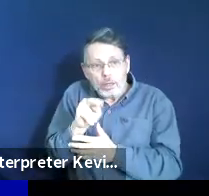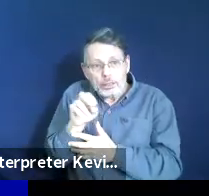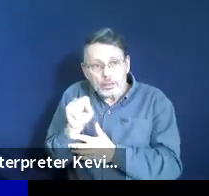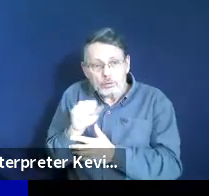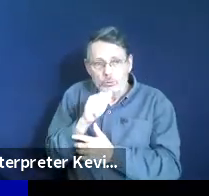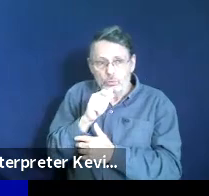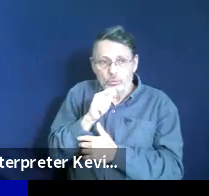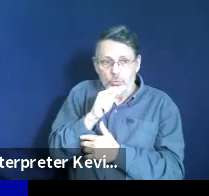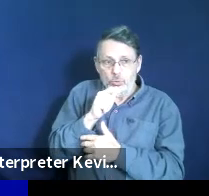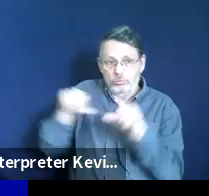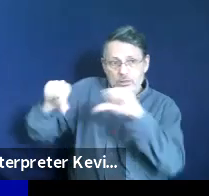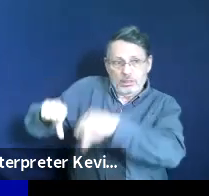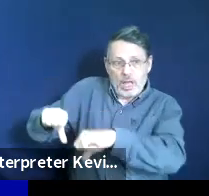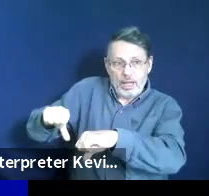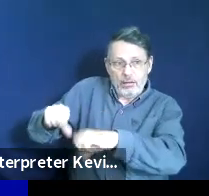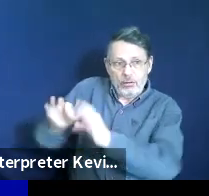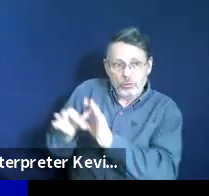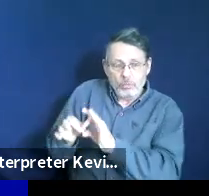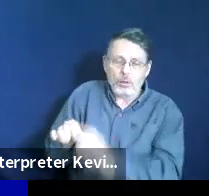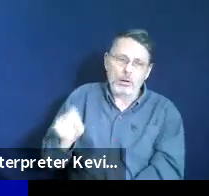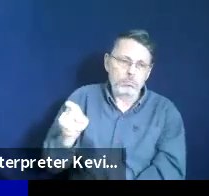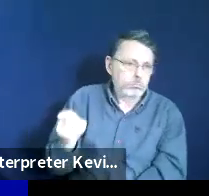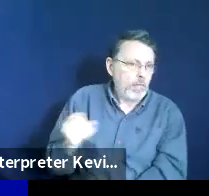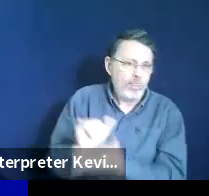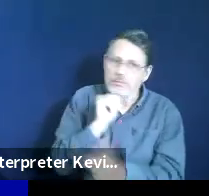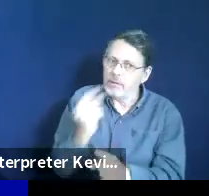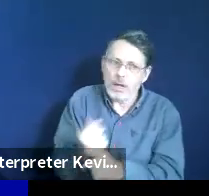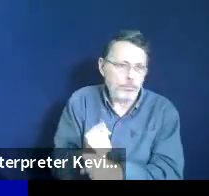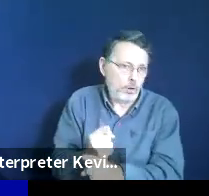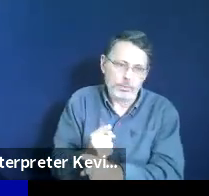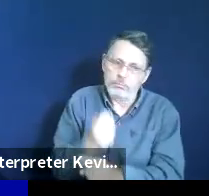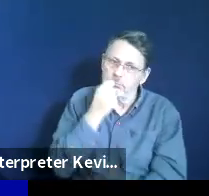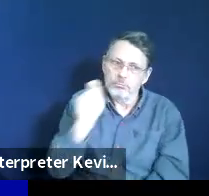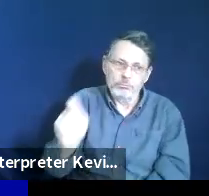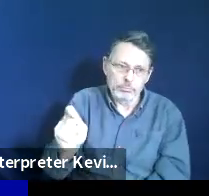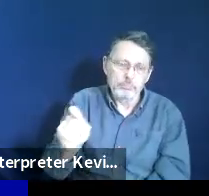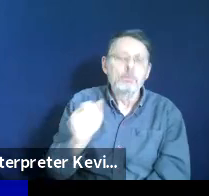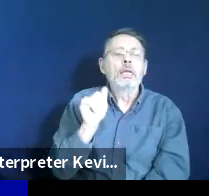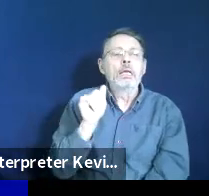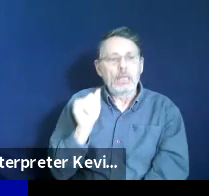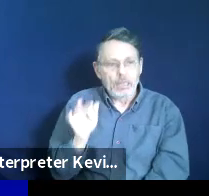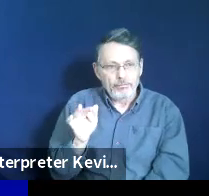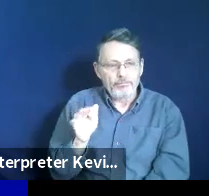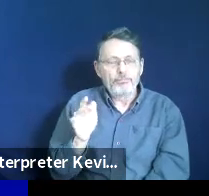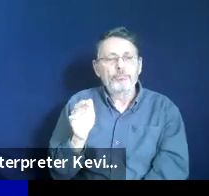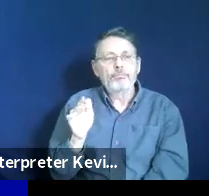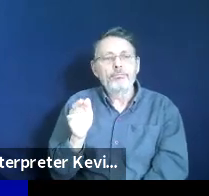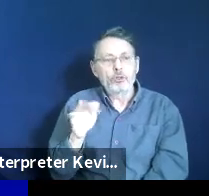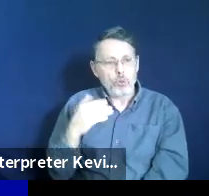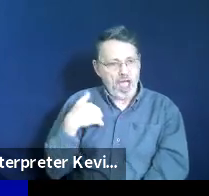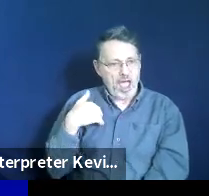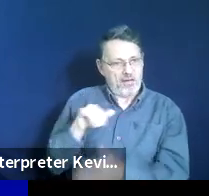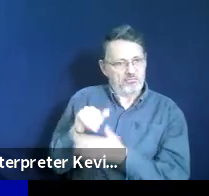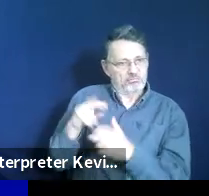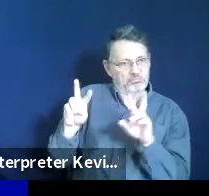an interpreter, that is absolutely not appropriate. And if you run into those issues, we